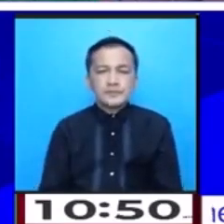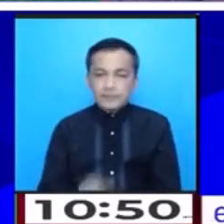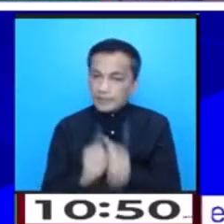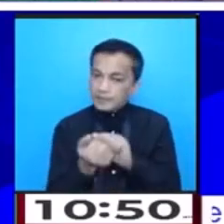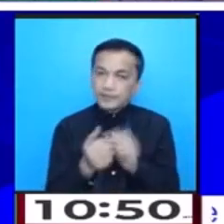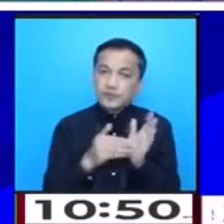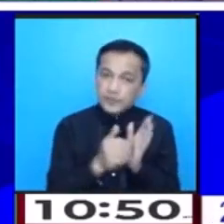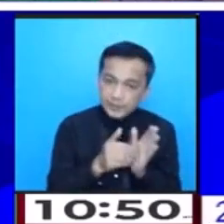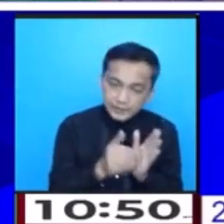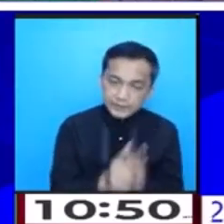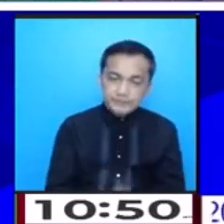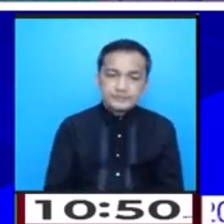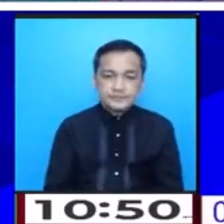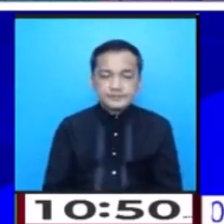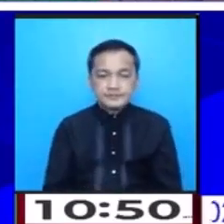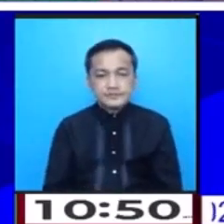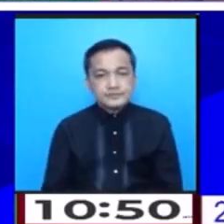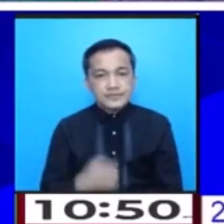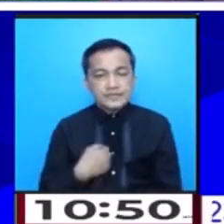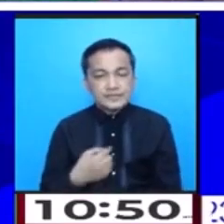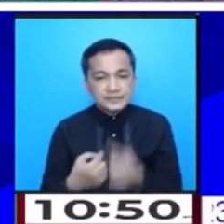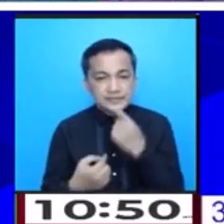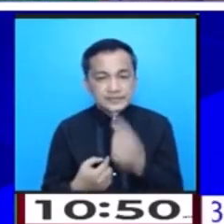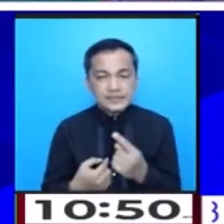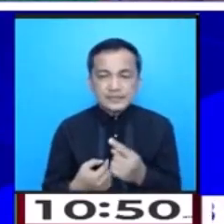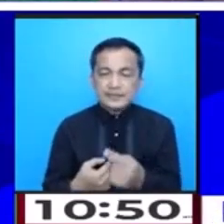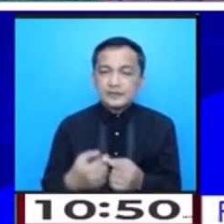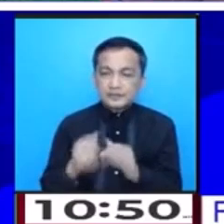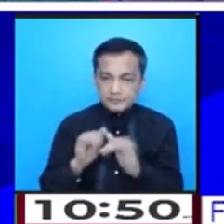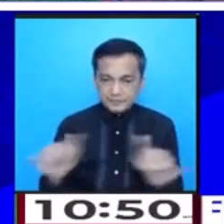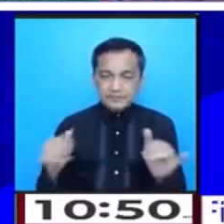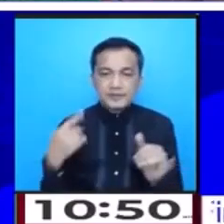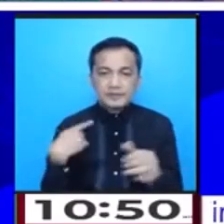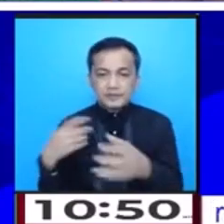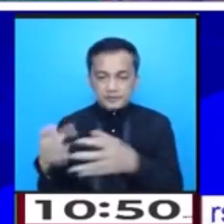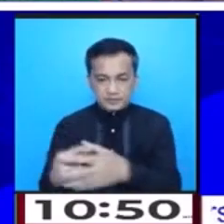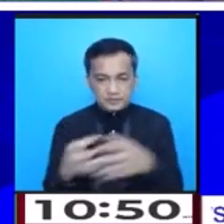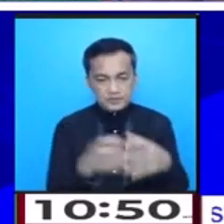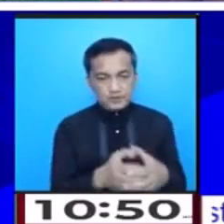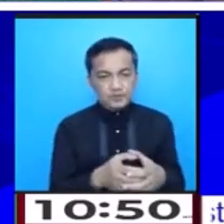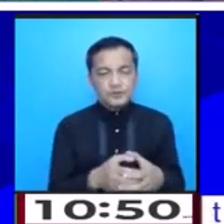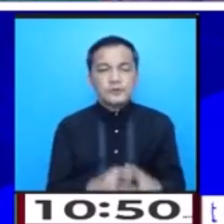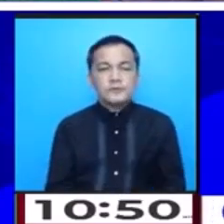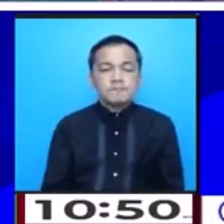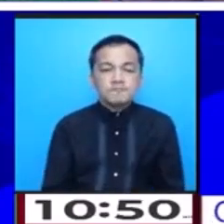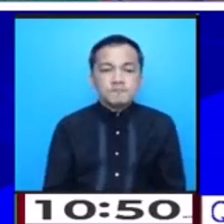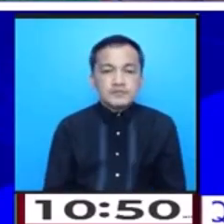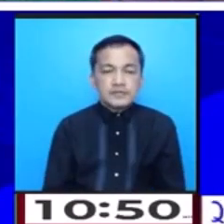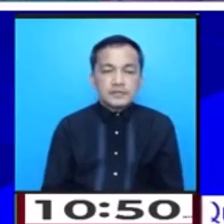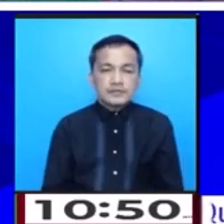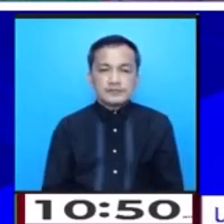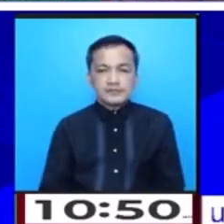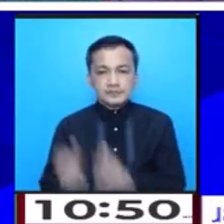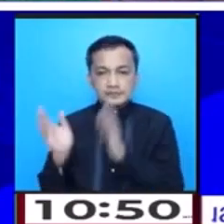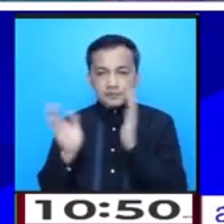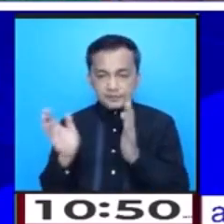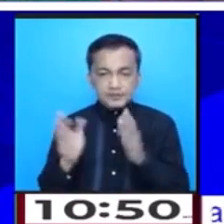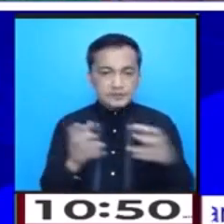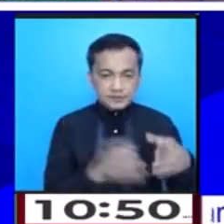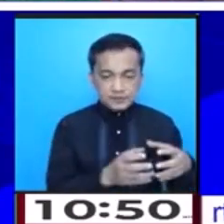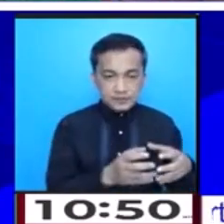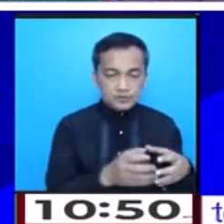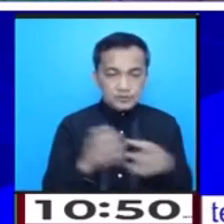I said, there are still sectors, particularly in the services sector, no?